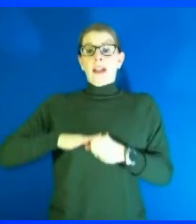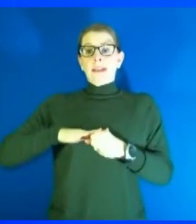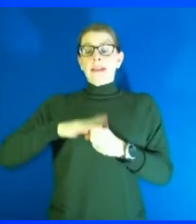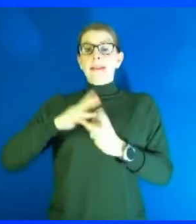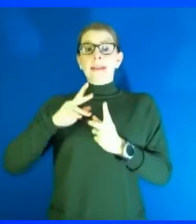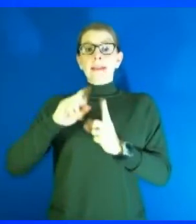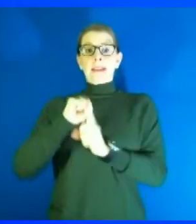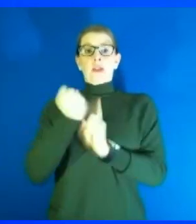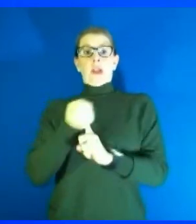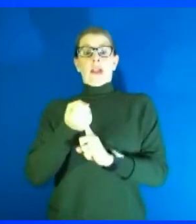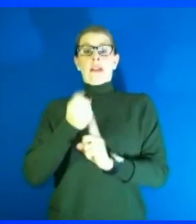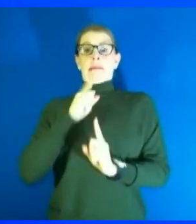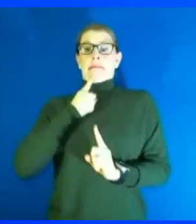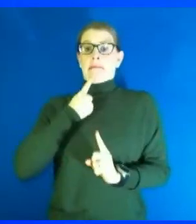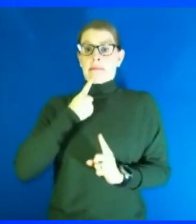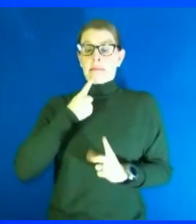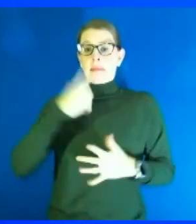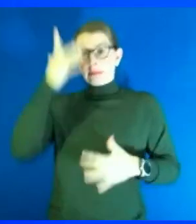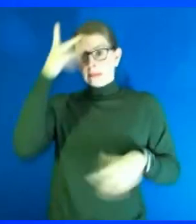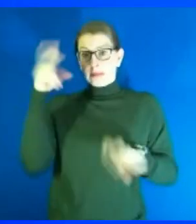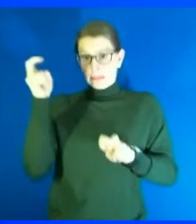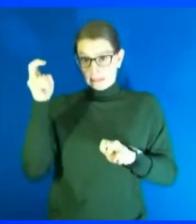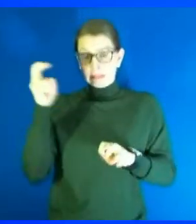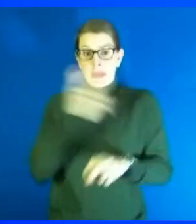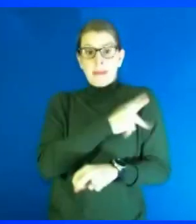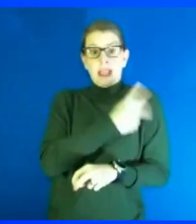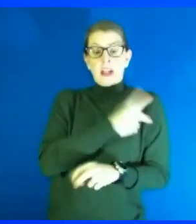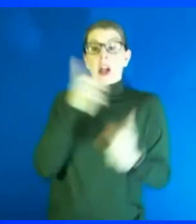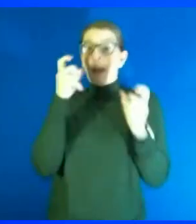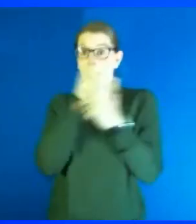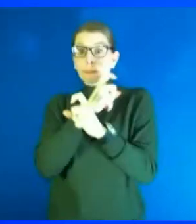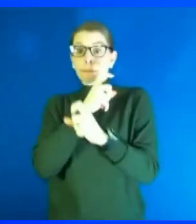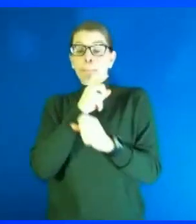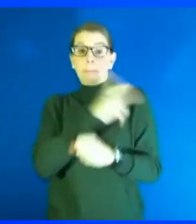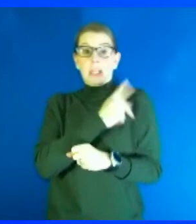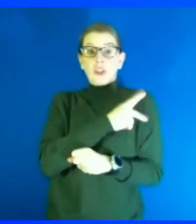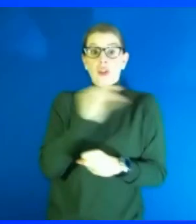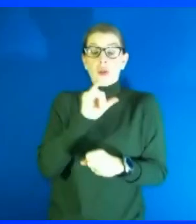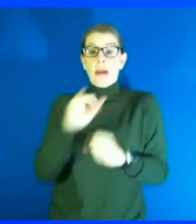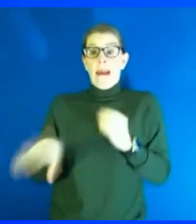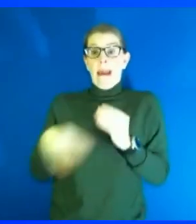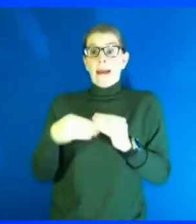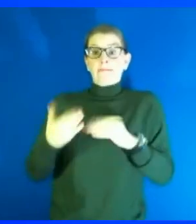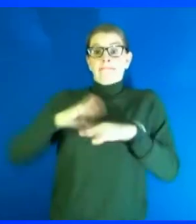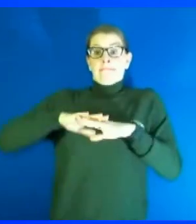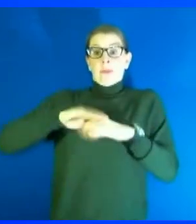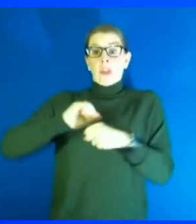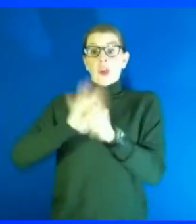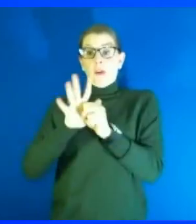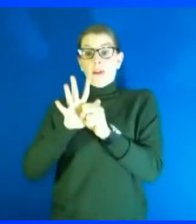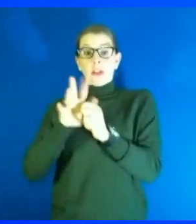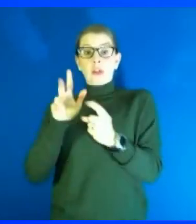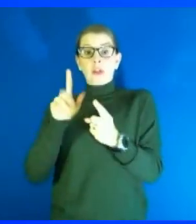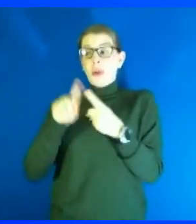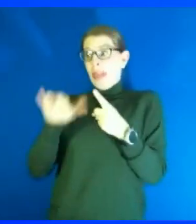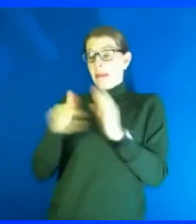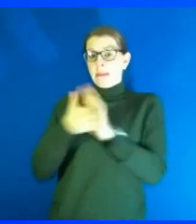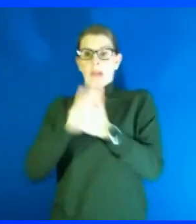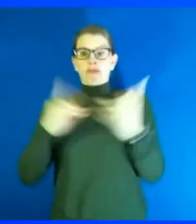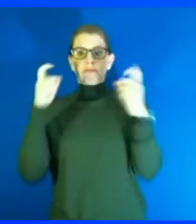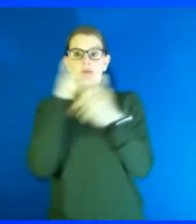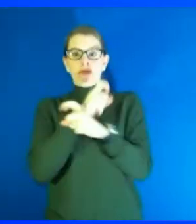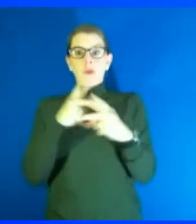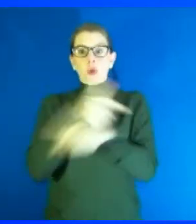patients and very complex patients, and so you add COVID to it, it just makes things a little bit more complicated. And so things that would make that complicated